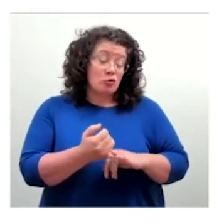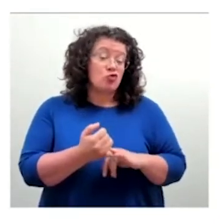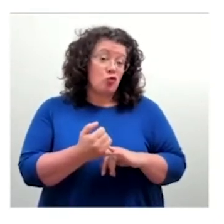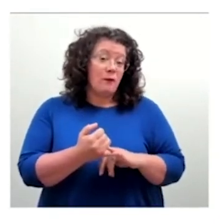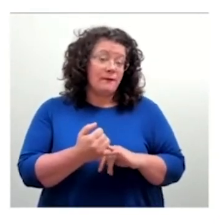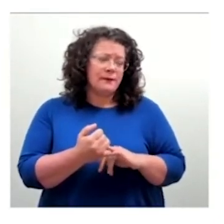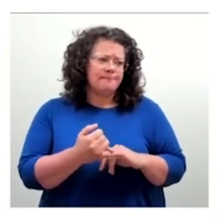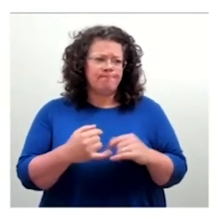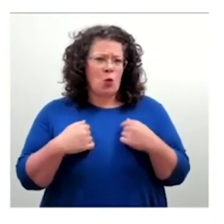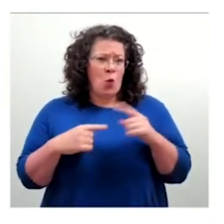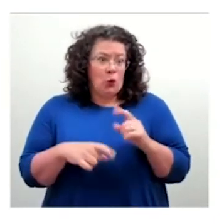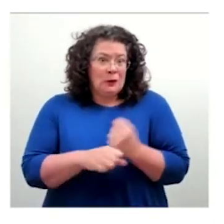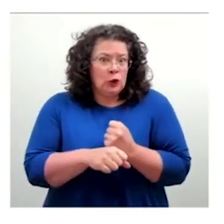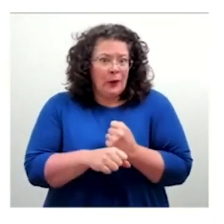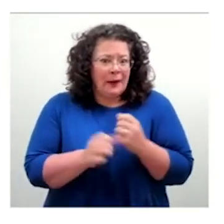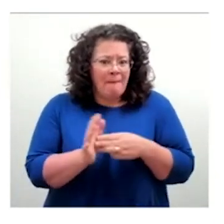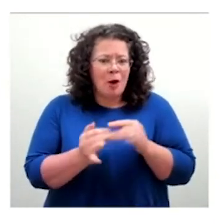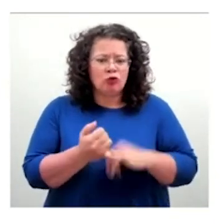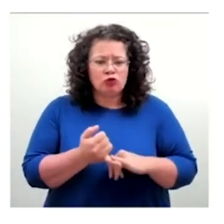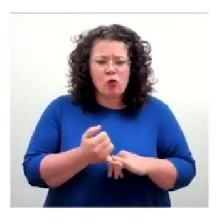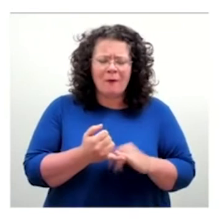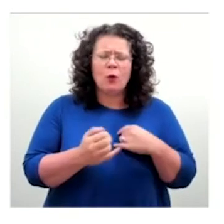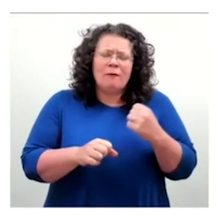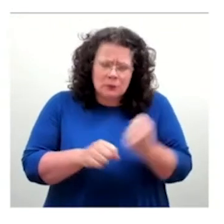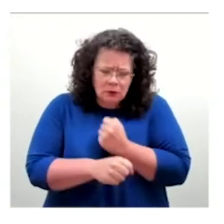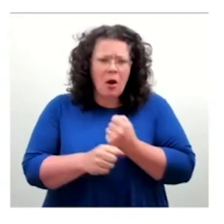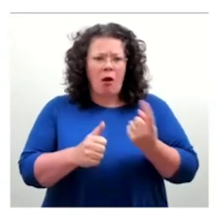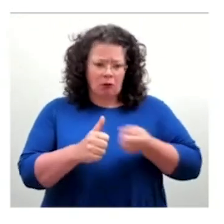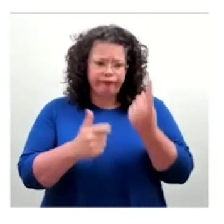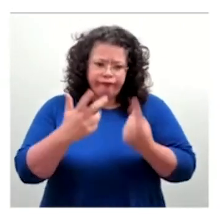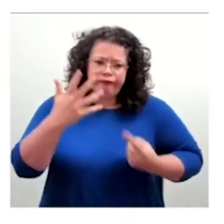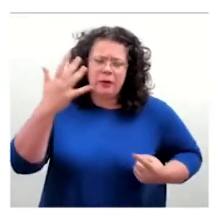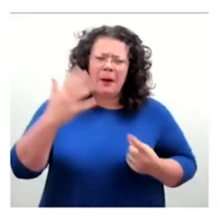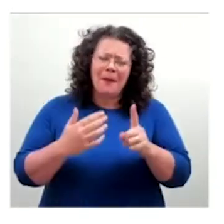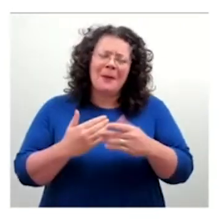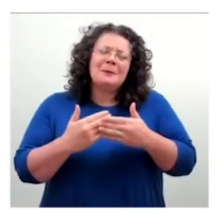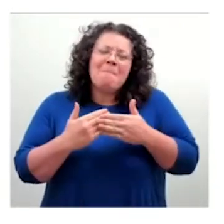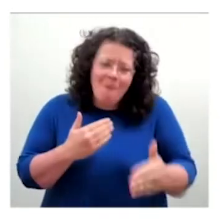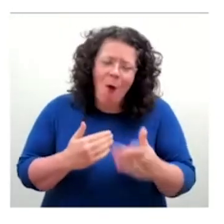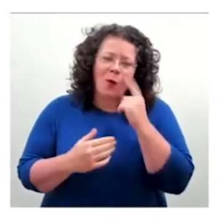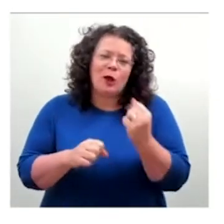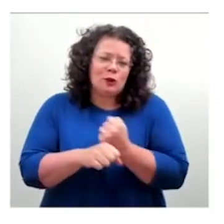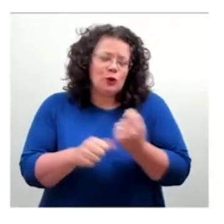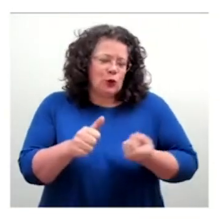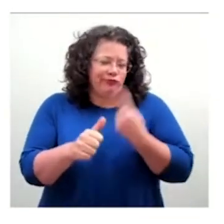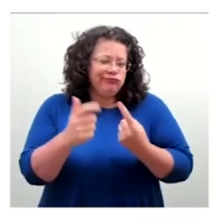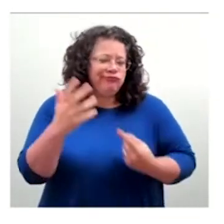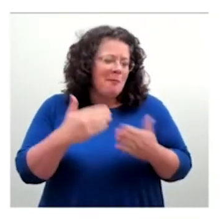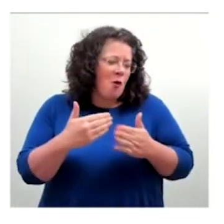do. I'm really heartened when I look at how the conversations are happening with